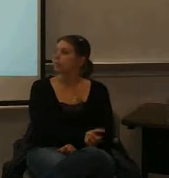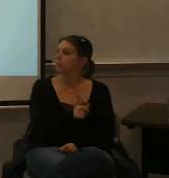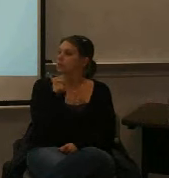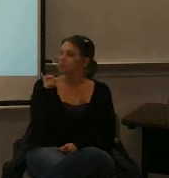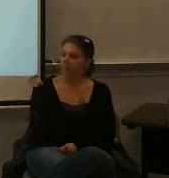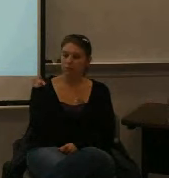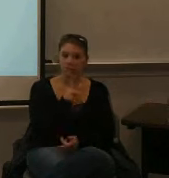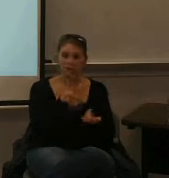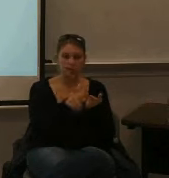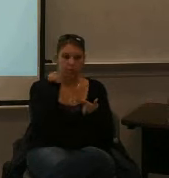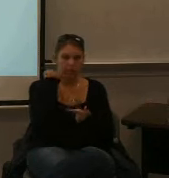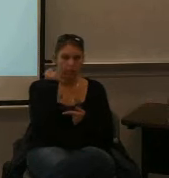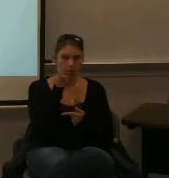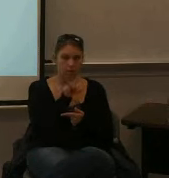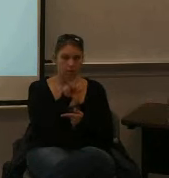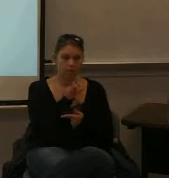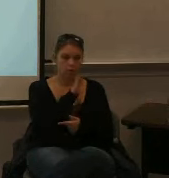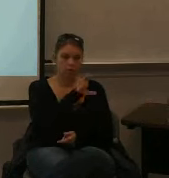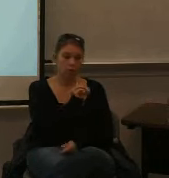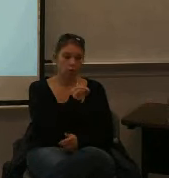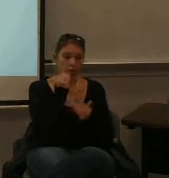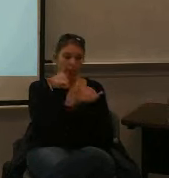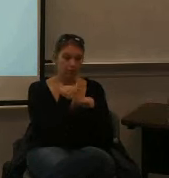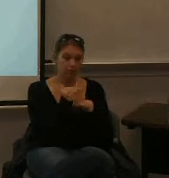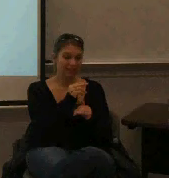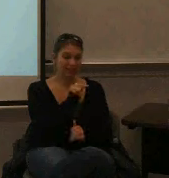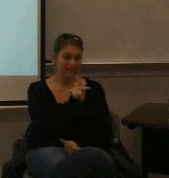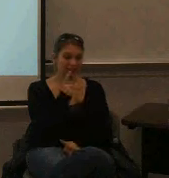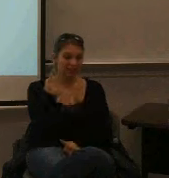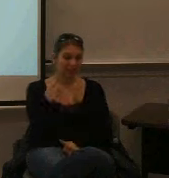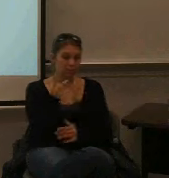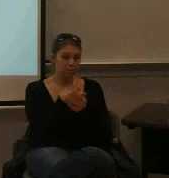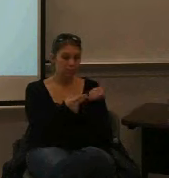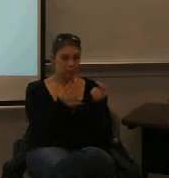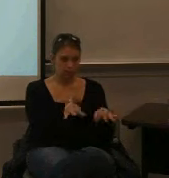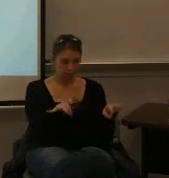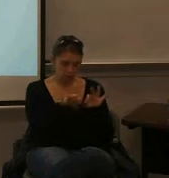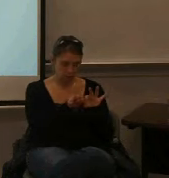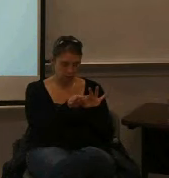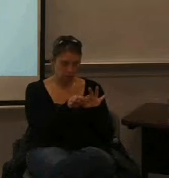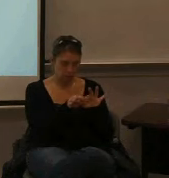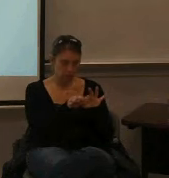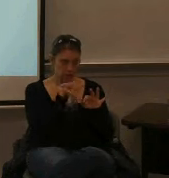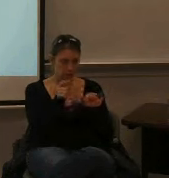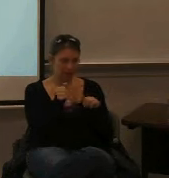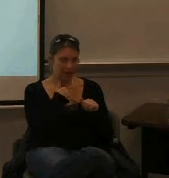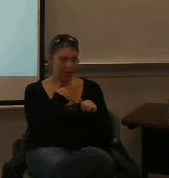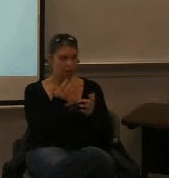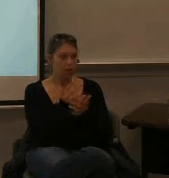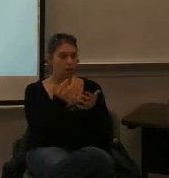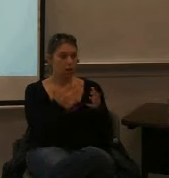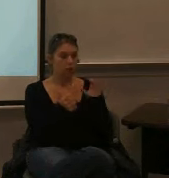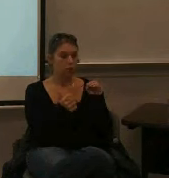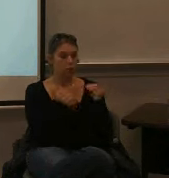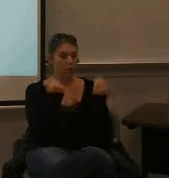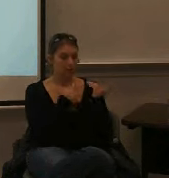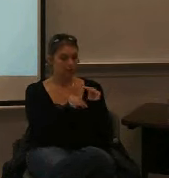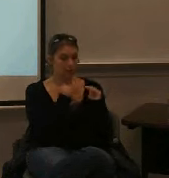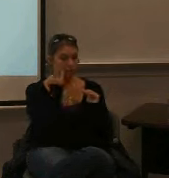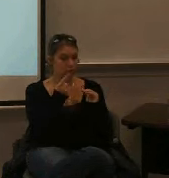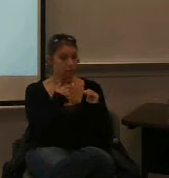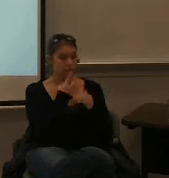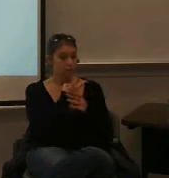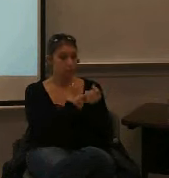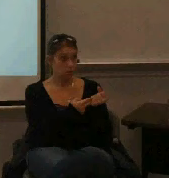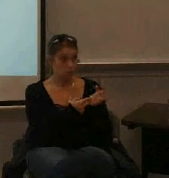gets back to this idea of co-limitation and nitrogen and phosphorus both being important. That is, you can have a lot of co-limitation, and if you